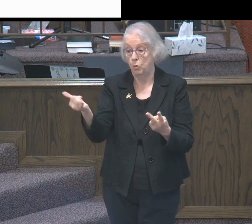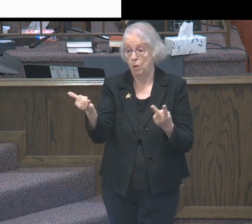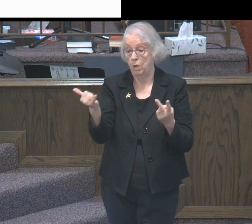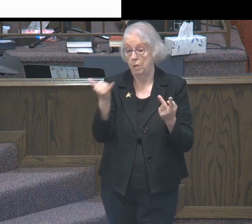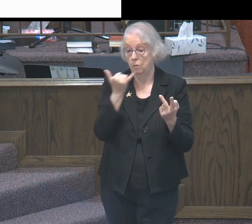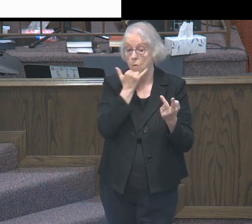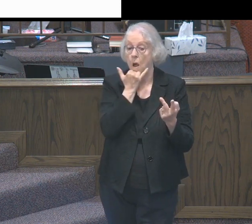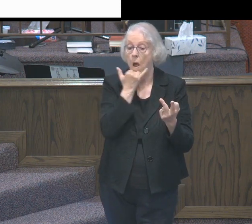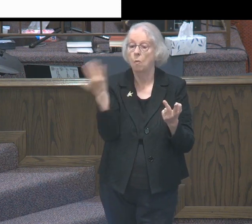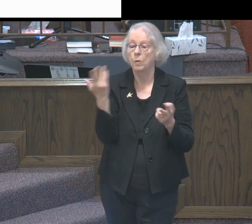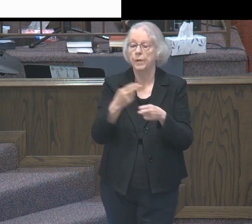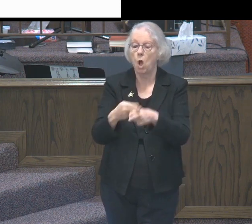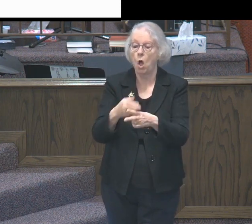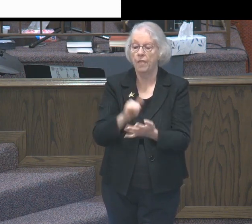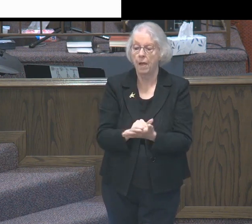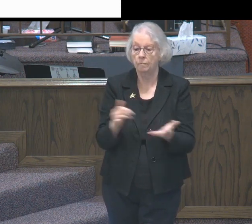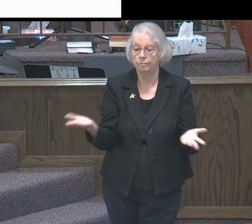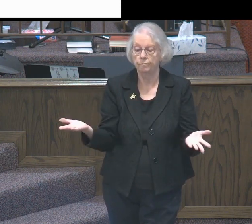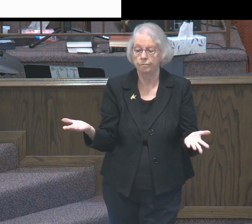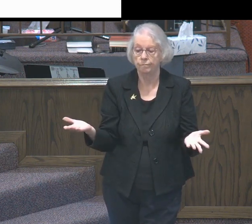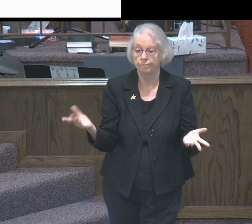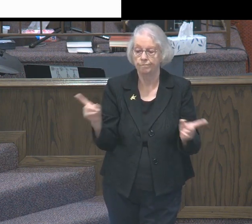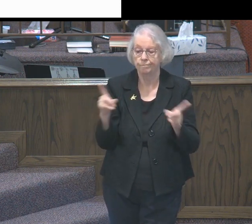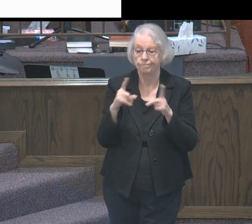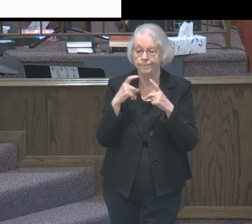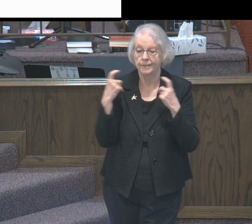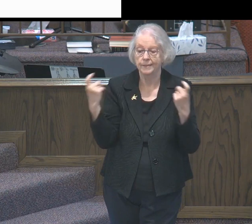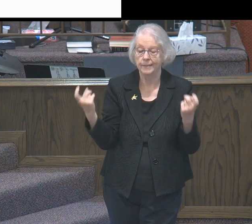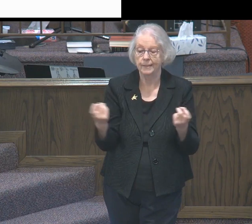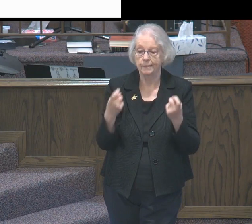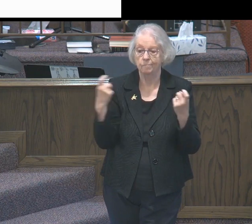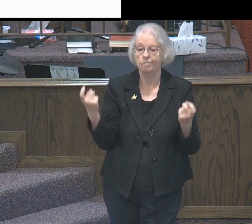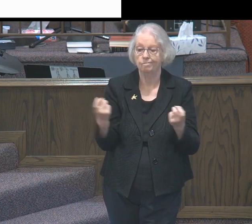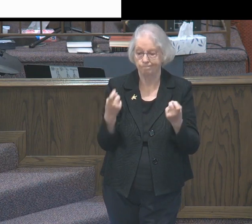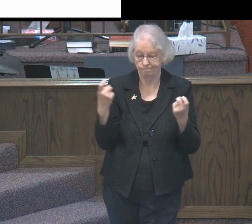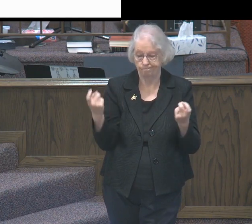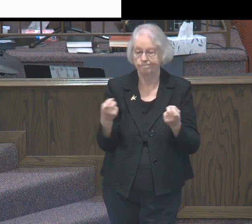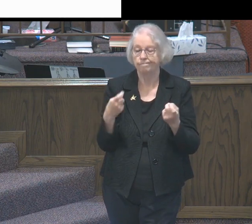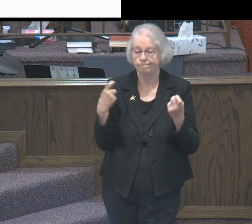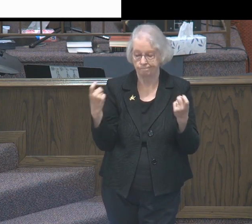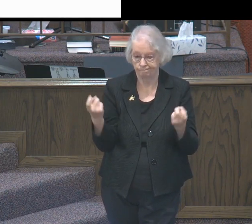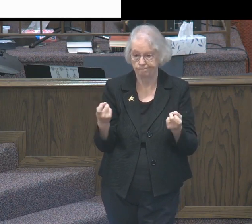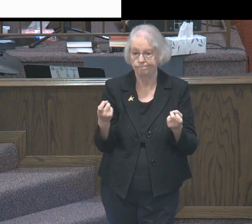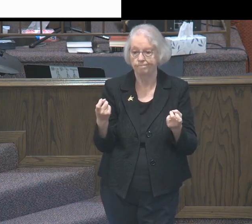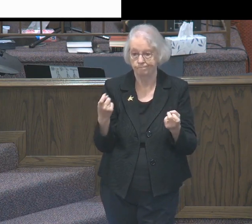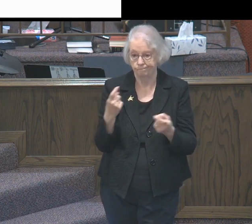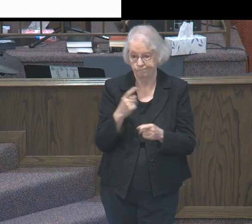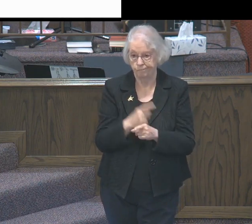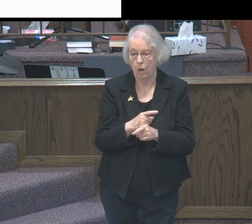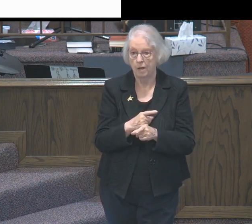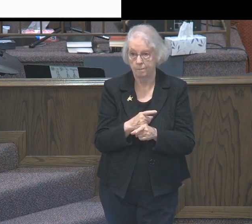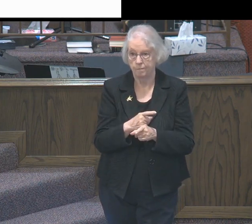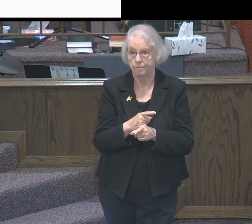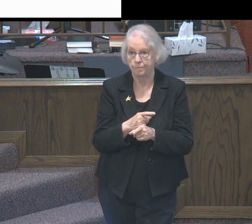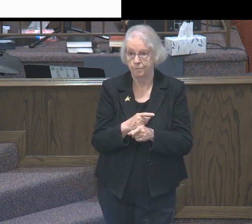Let the word of Christ dwell in you richly, Paul says in Colossians chapter 3. So we should